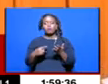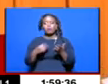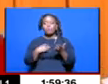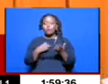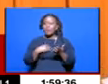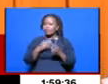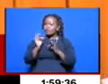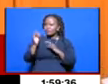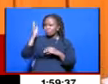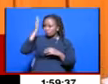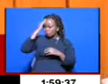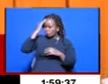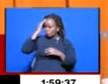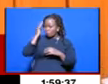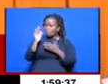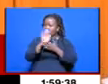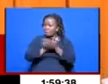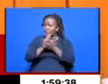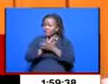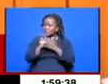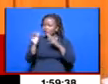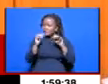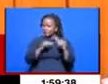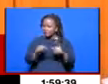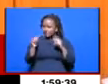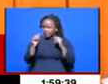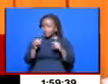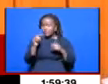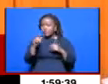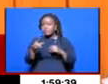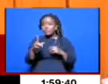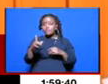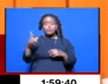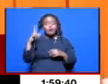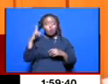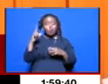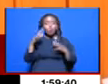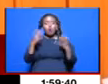whether this basic structure is a doctrine or even a principle.